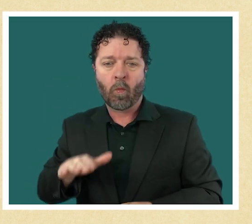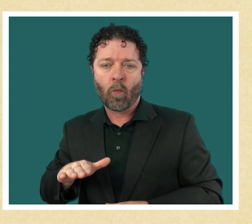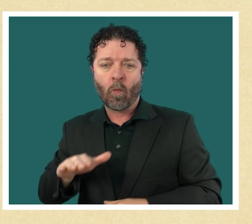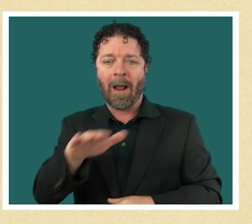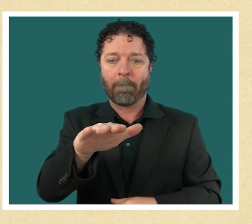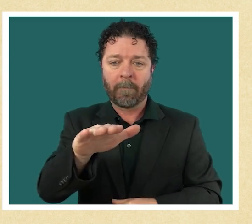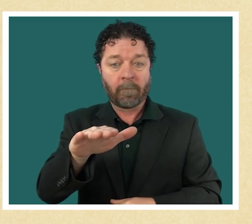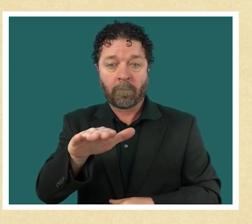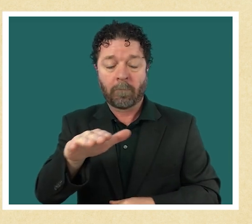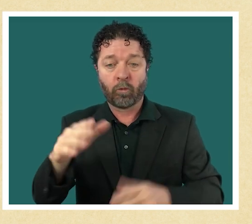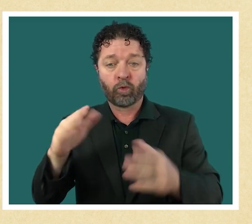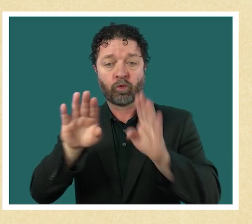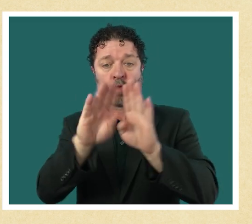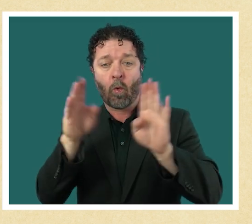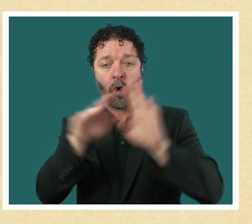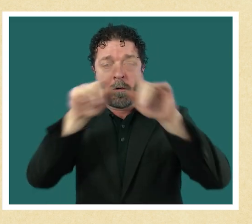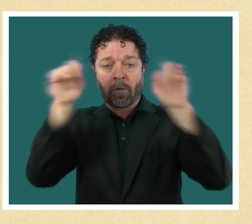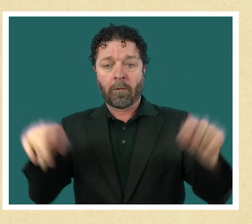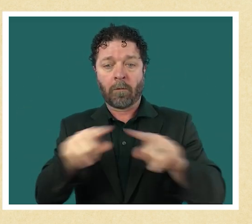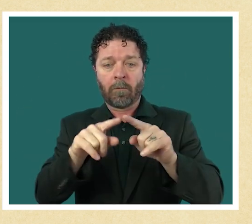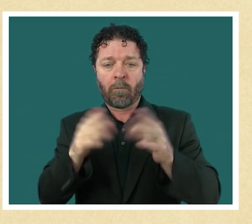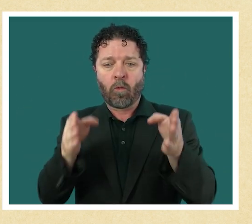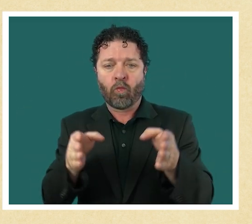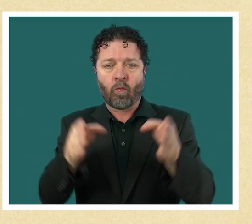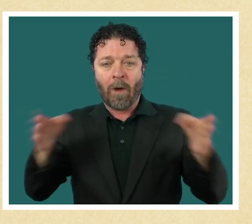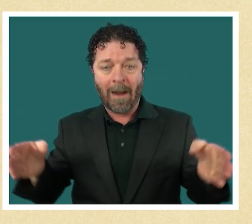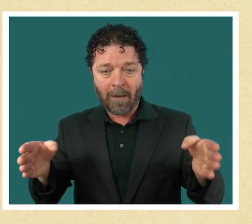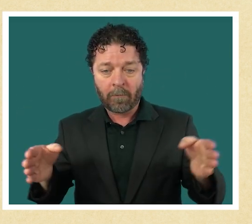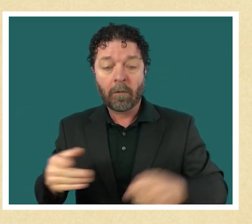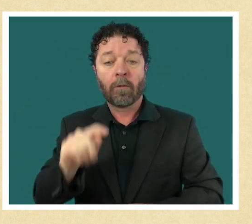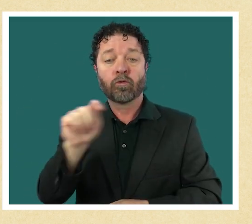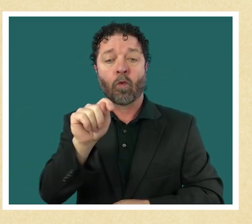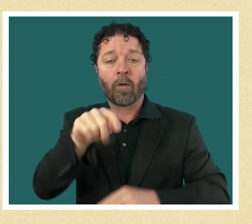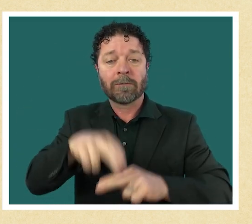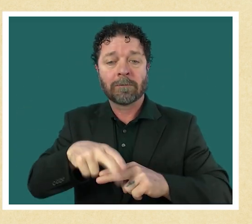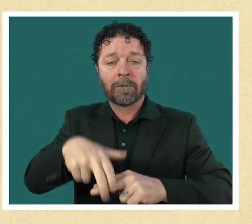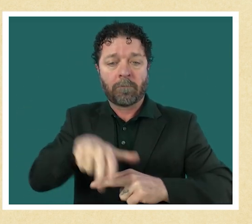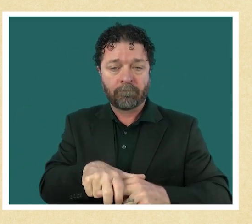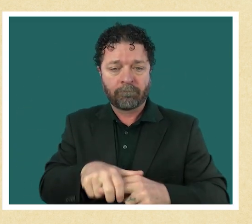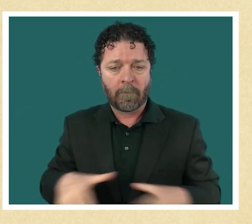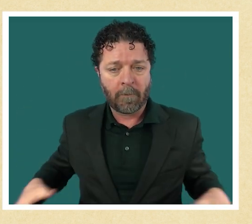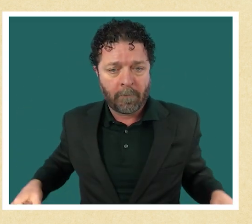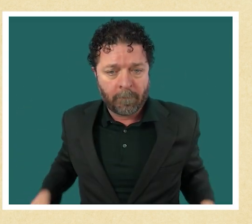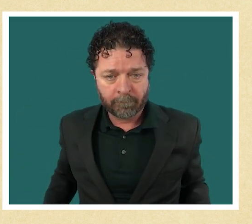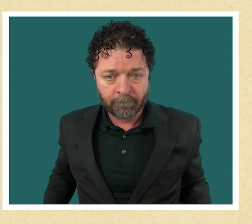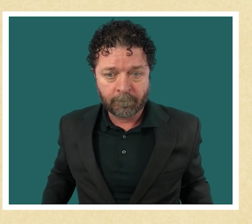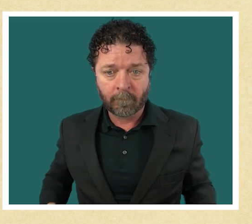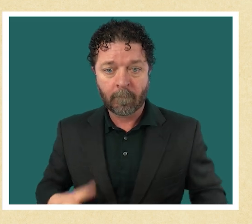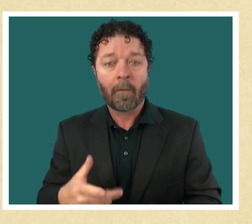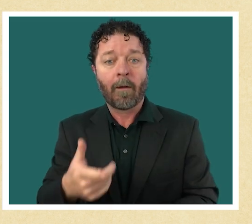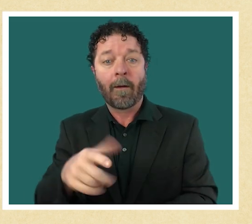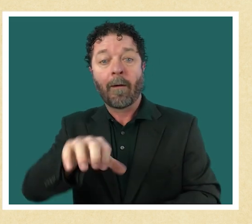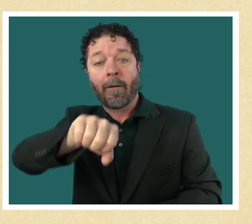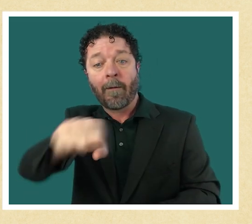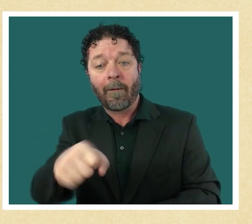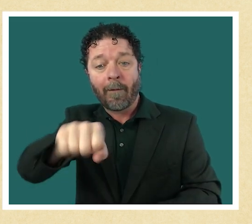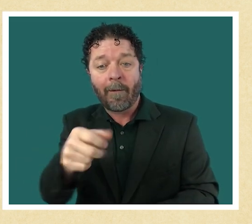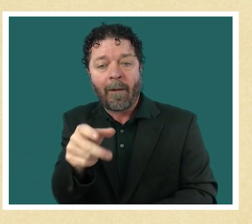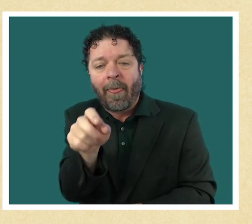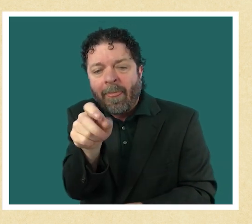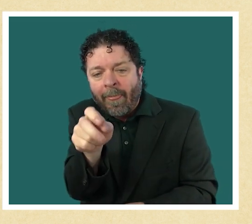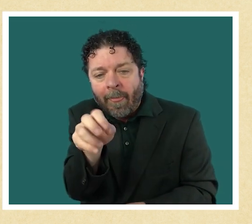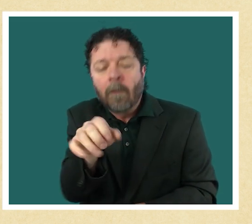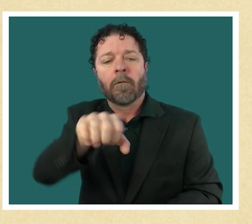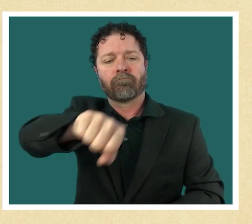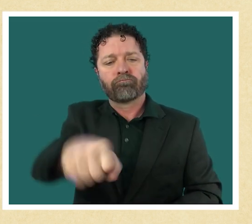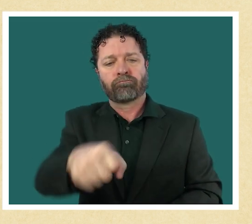doorways, installation of grab bars in the bathroom, replacing hardware like doorknobs, and